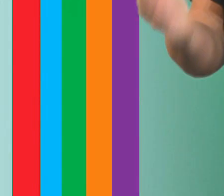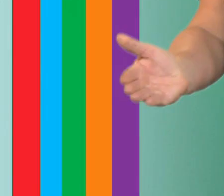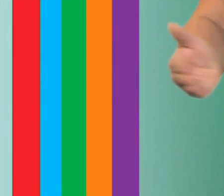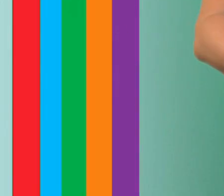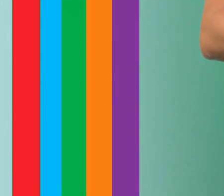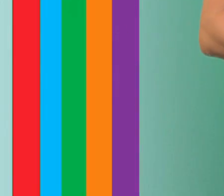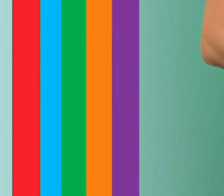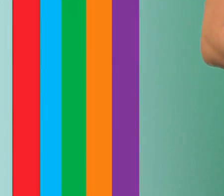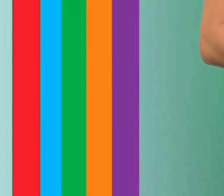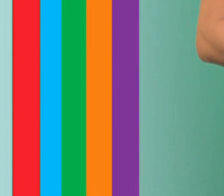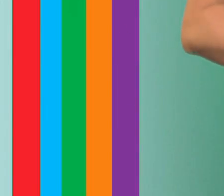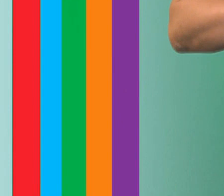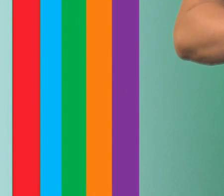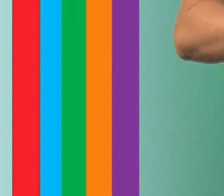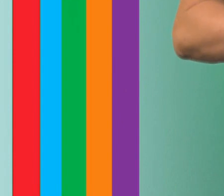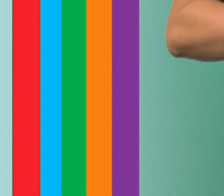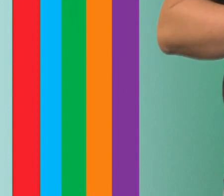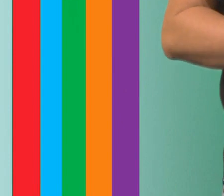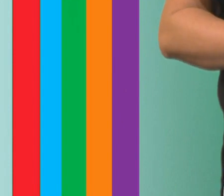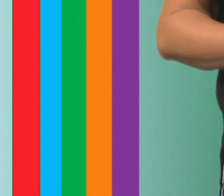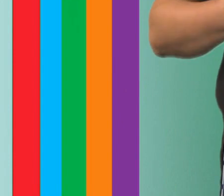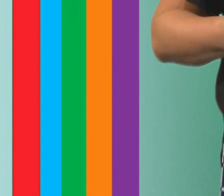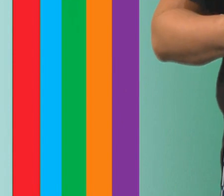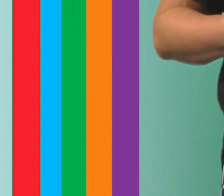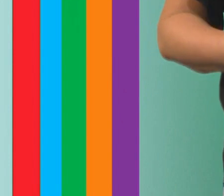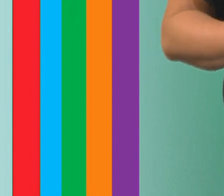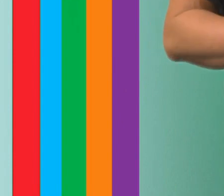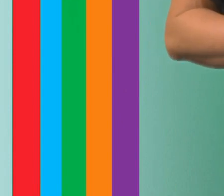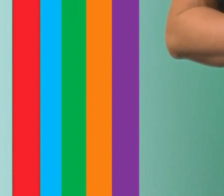Now, are you ready for science? How many bins do you have at